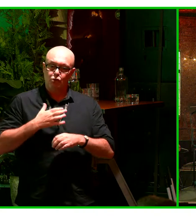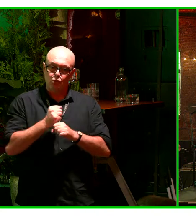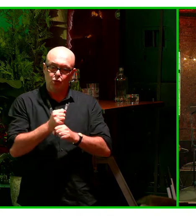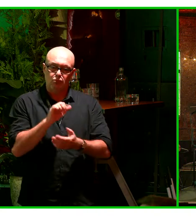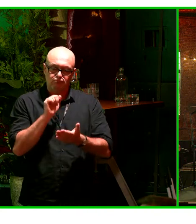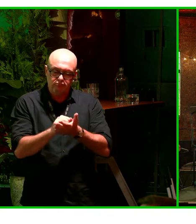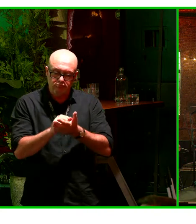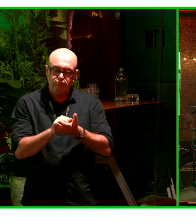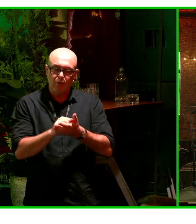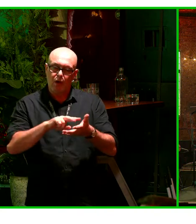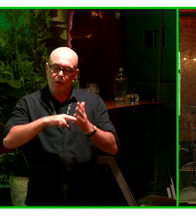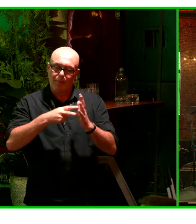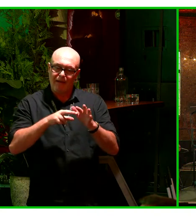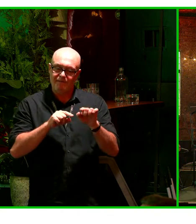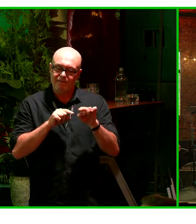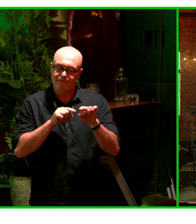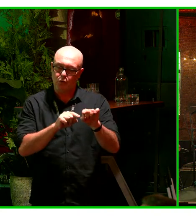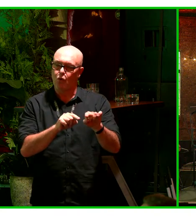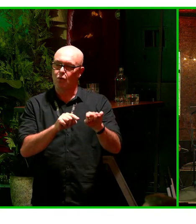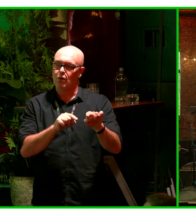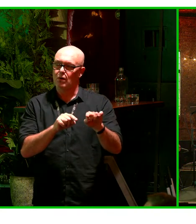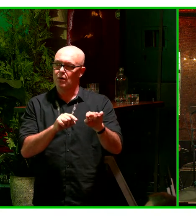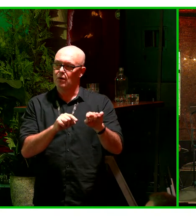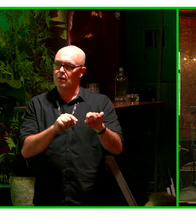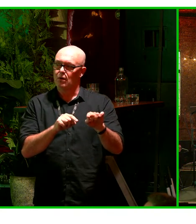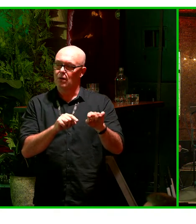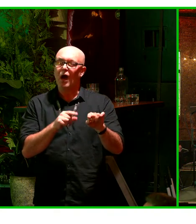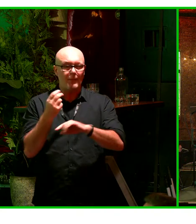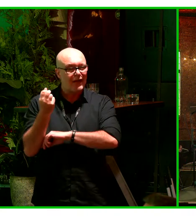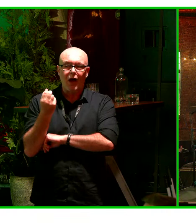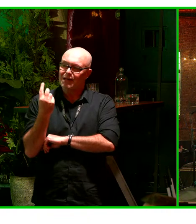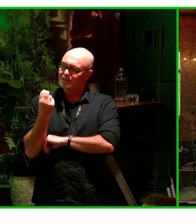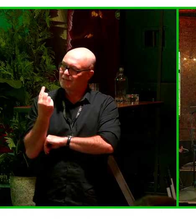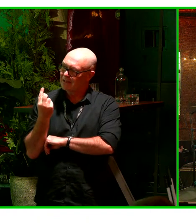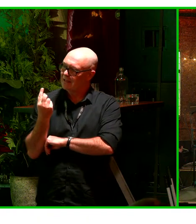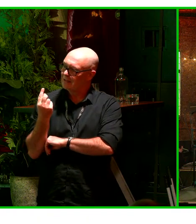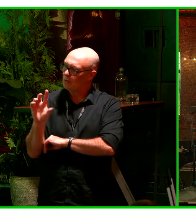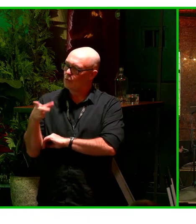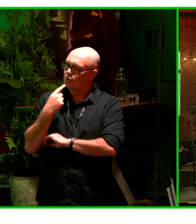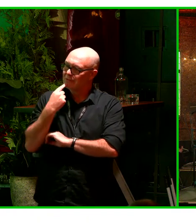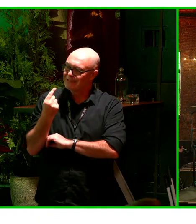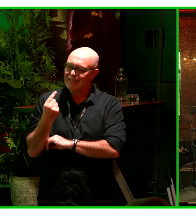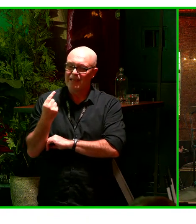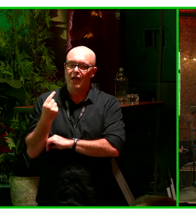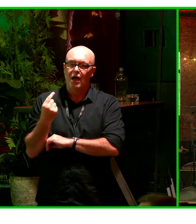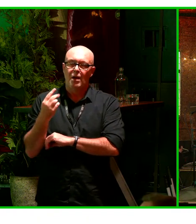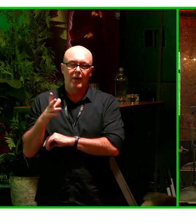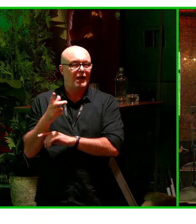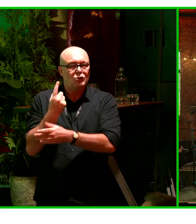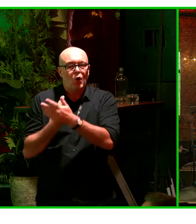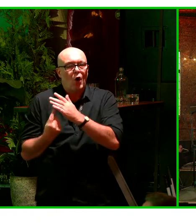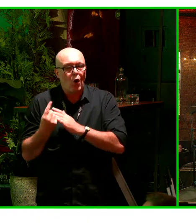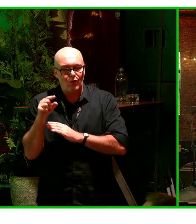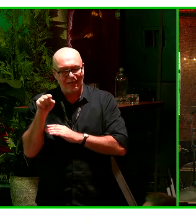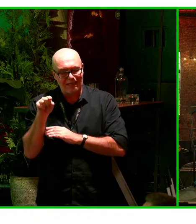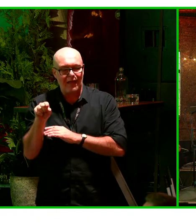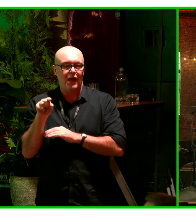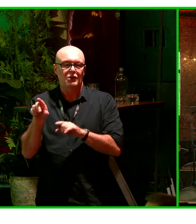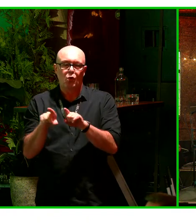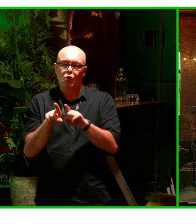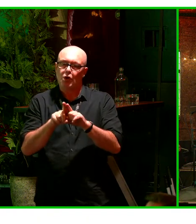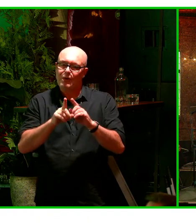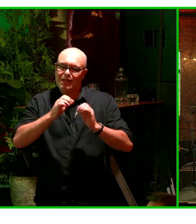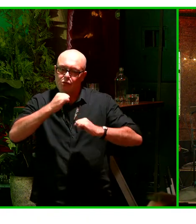not just about the quantum of funding. I understand that. That's really important. But it's about the structure and the strategy of spending that